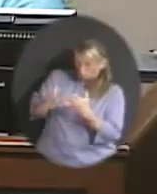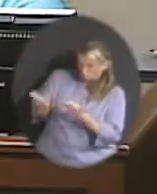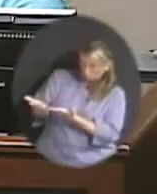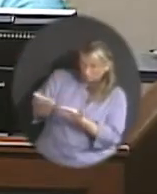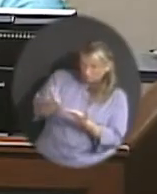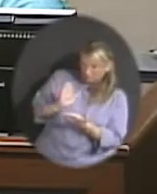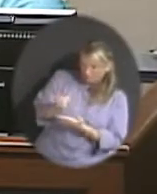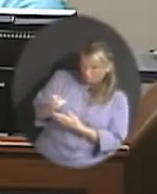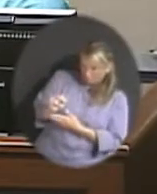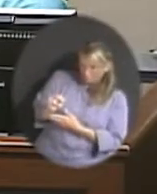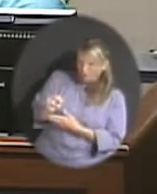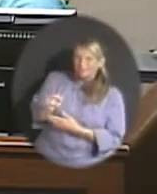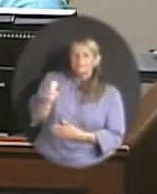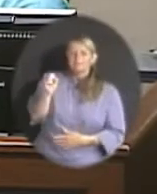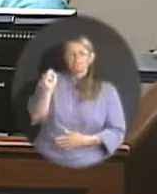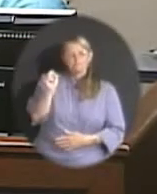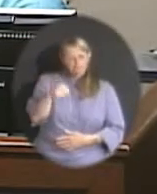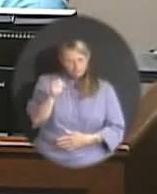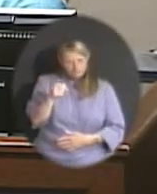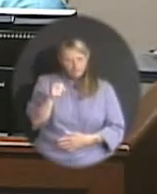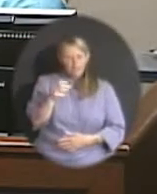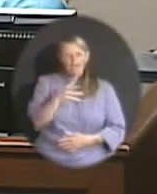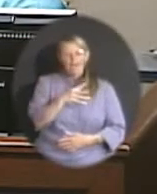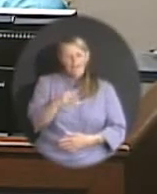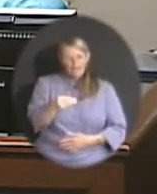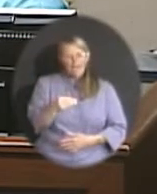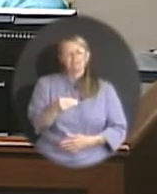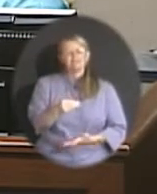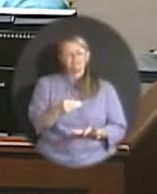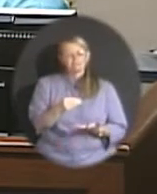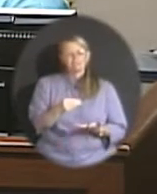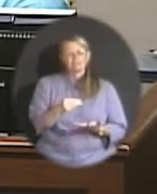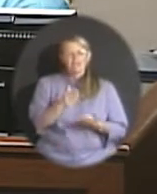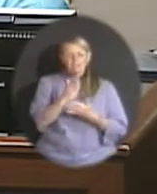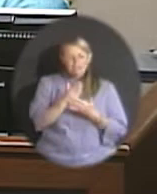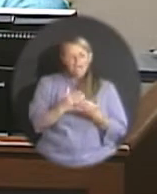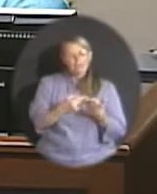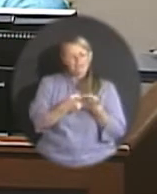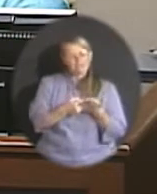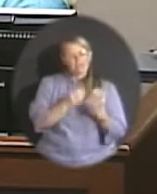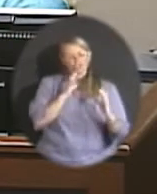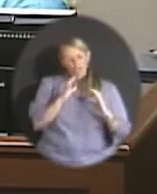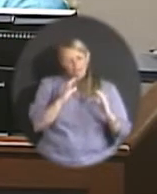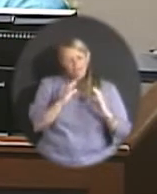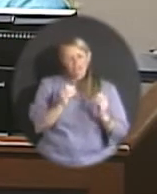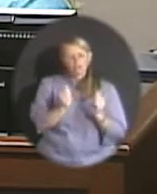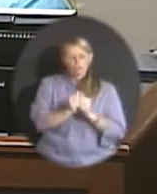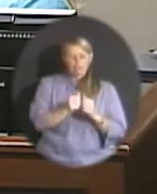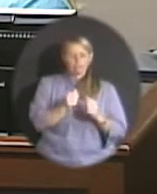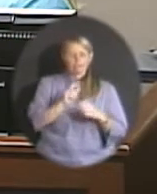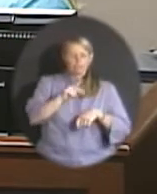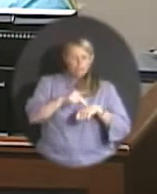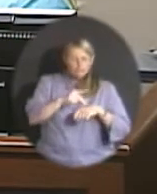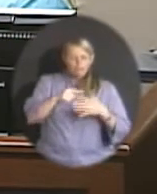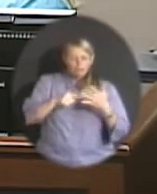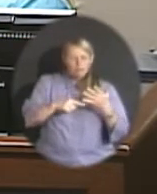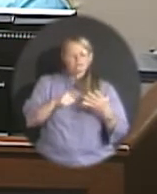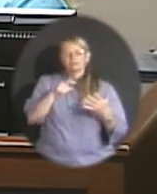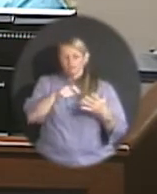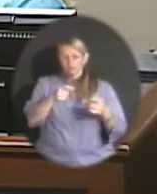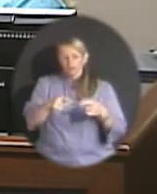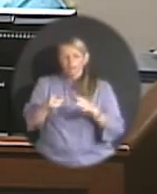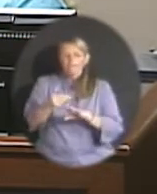there's some administrative decisions and discussions and conversations that need to happen before we